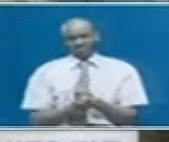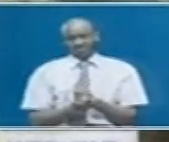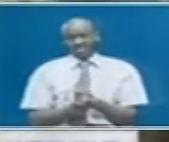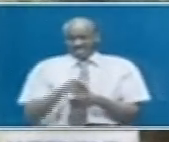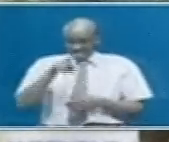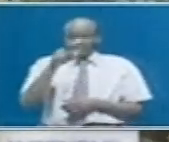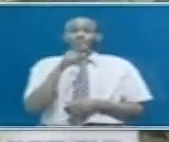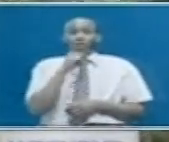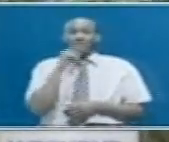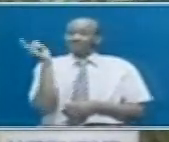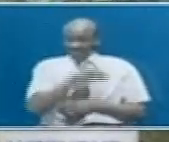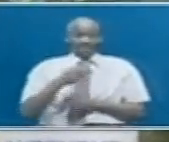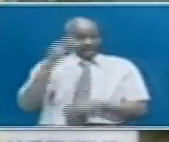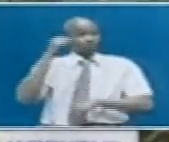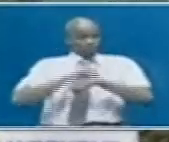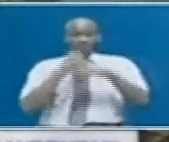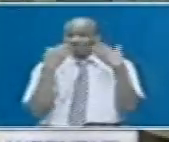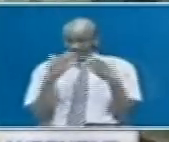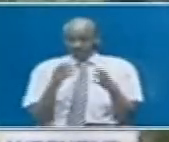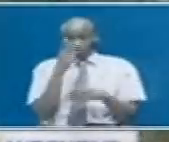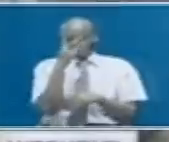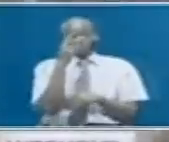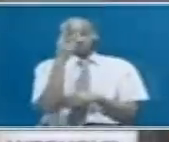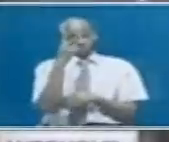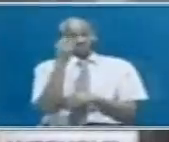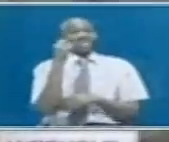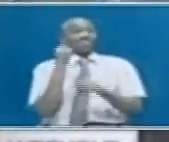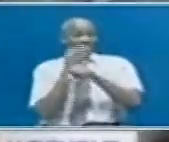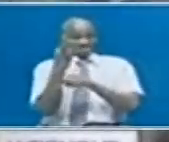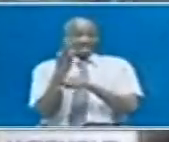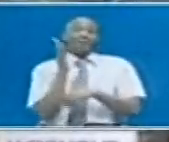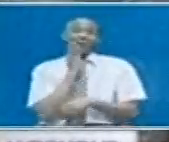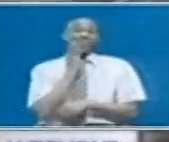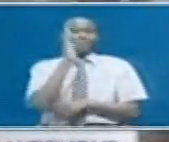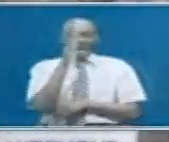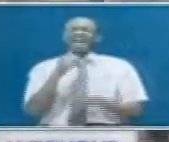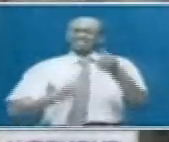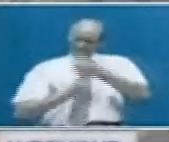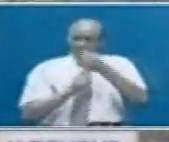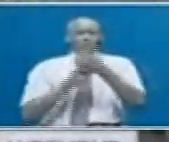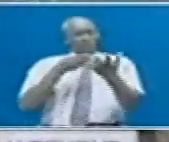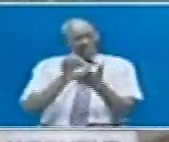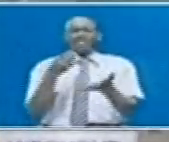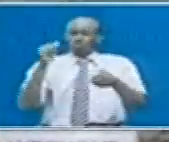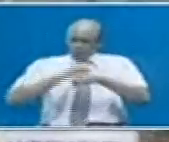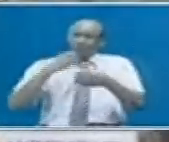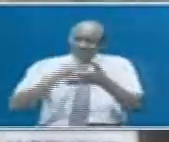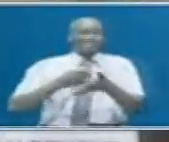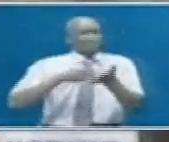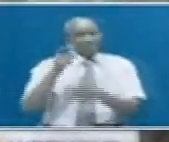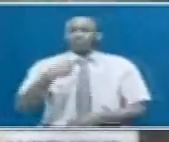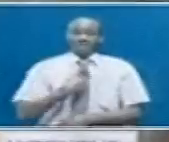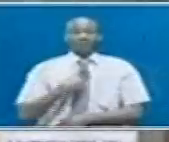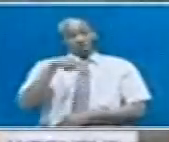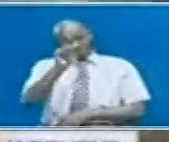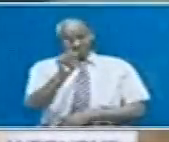Meshach completed his high school education in 2013. His mother had supported him through his entire school life.